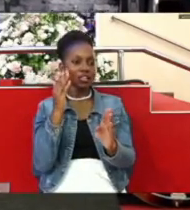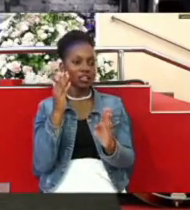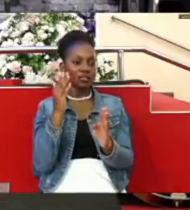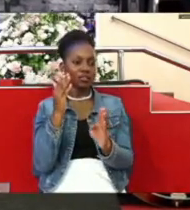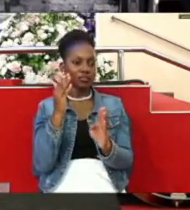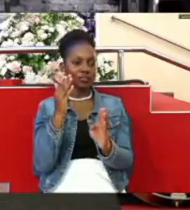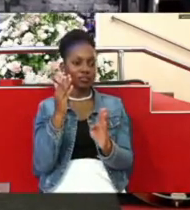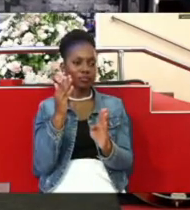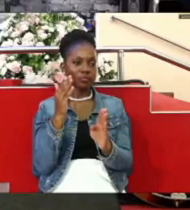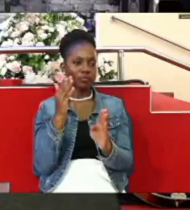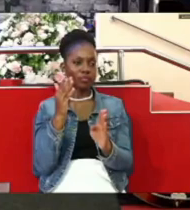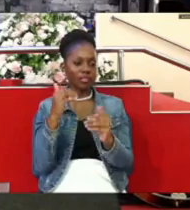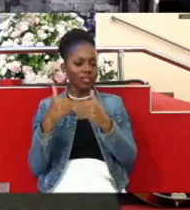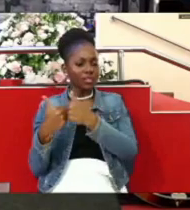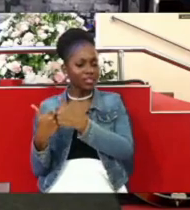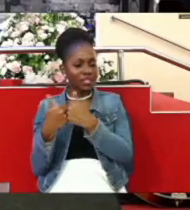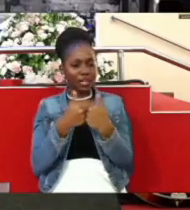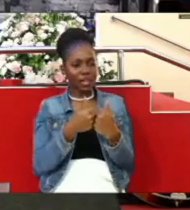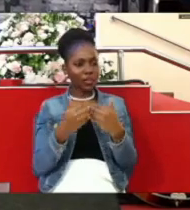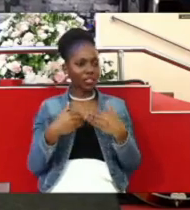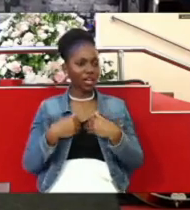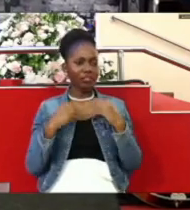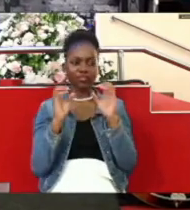You'll not struggle to sell your wares.